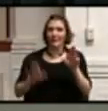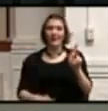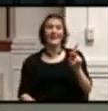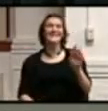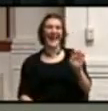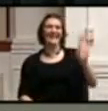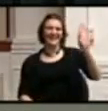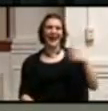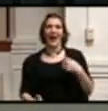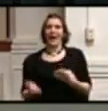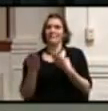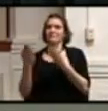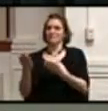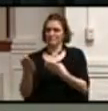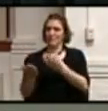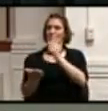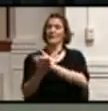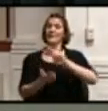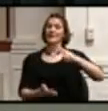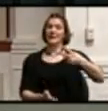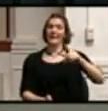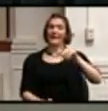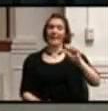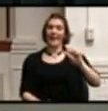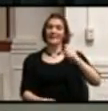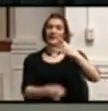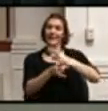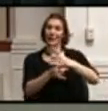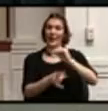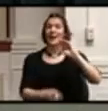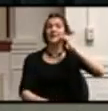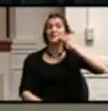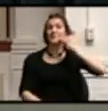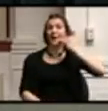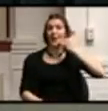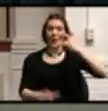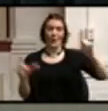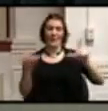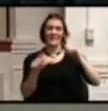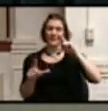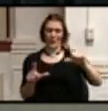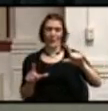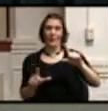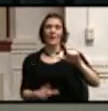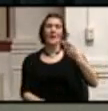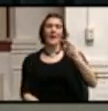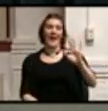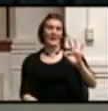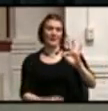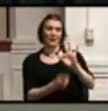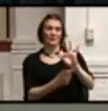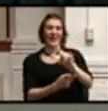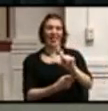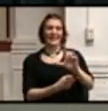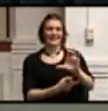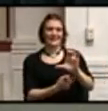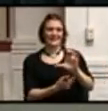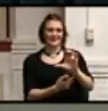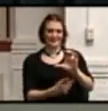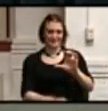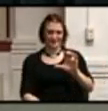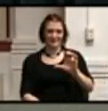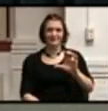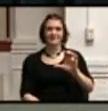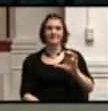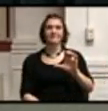I'll do it. I move to approve a second-class liquor and tobacco license for Martin's Foods of South Burlington LLC doing business as